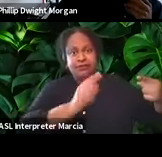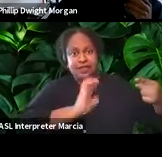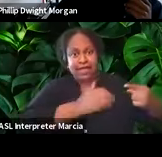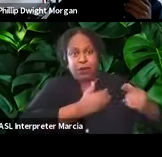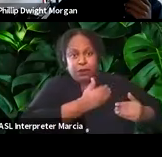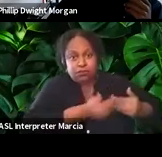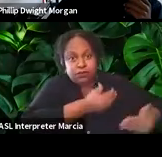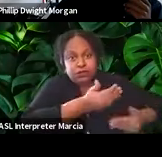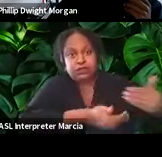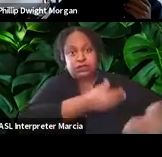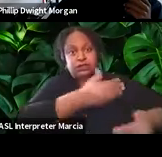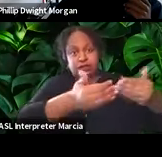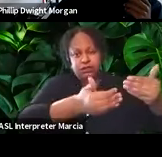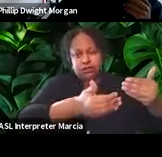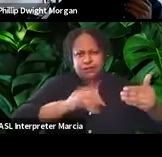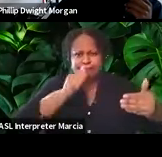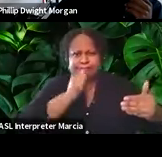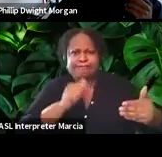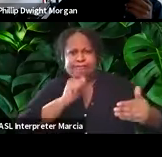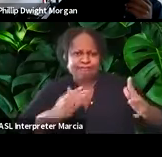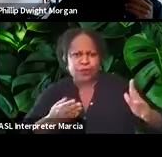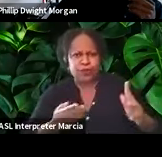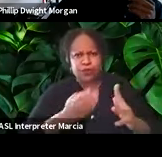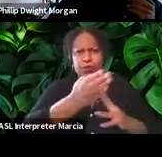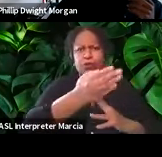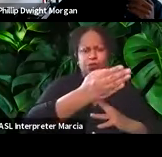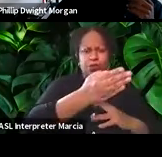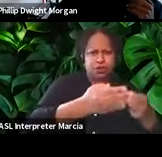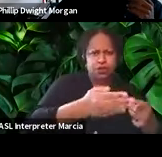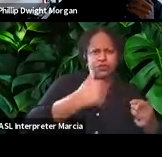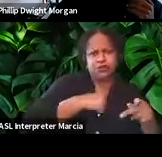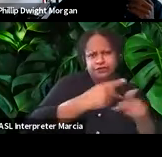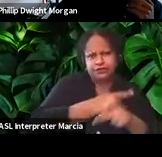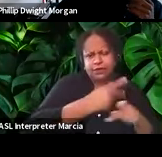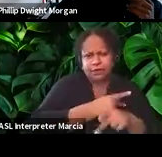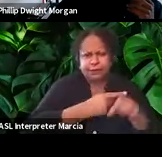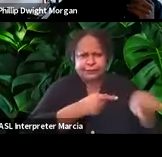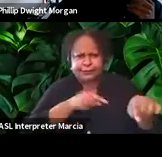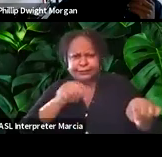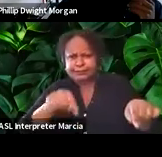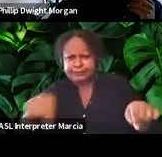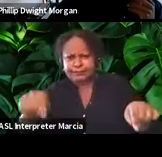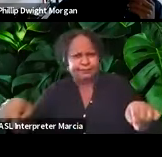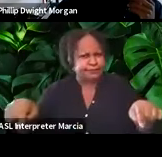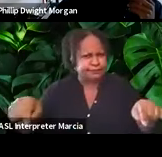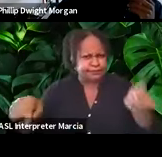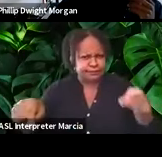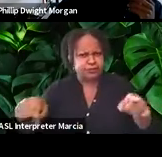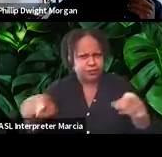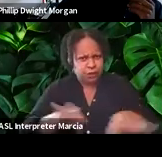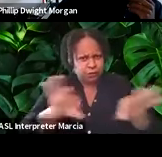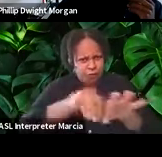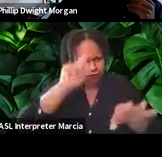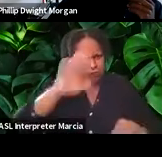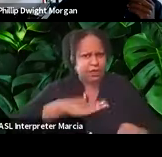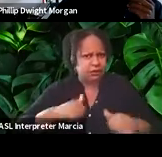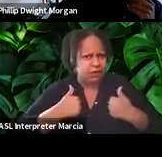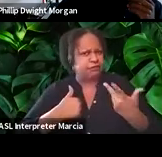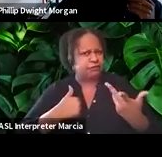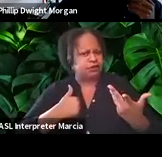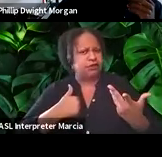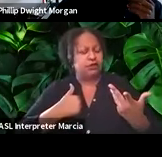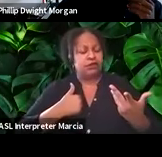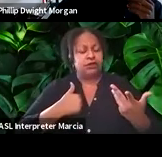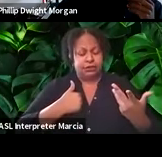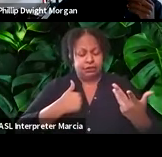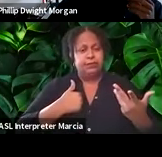process of navigating and distinguishing between things that are so relevant in our life and the